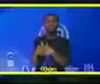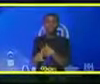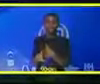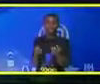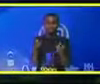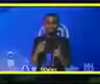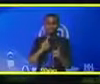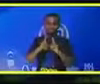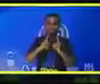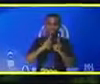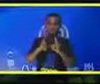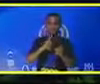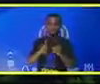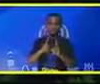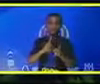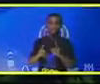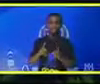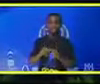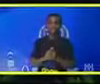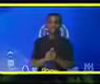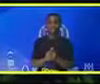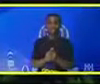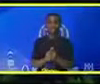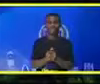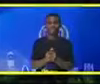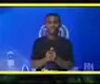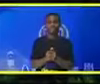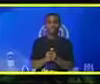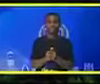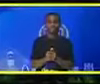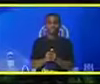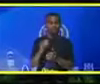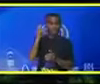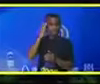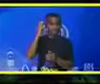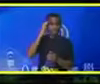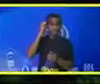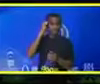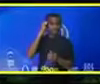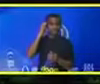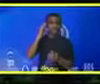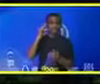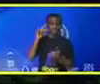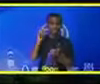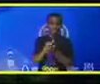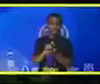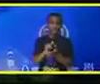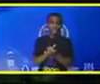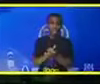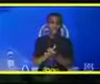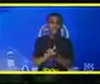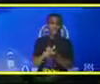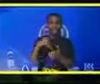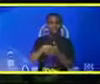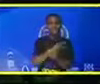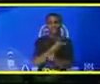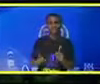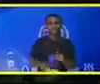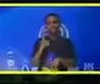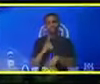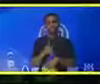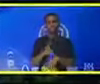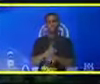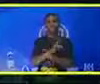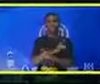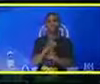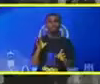of God, please, Ghana, hear me. You may have heard me say that in this kingdom, who hates you does not matter. Don't waste your time on